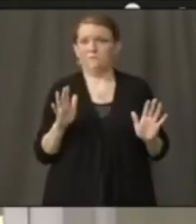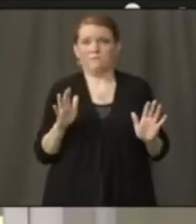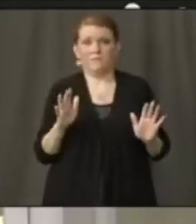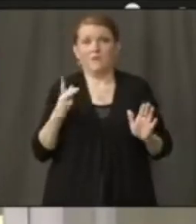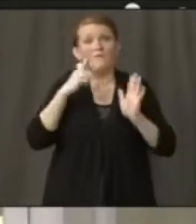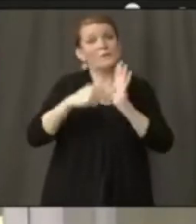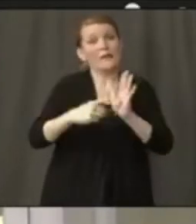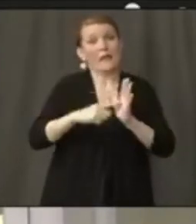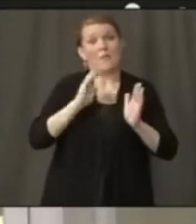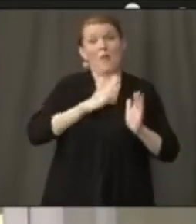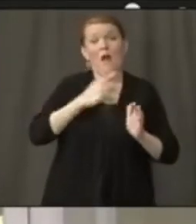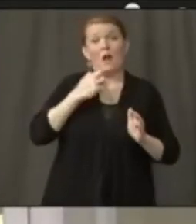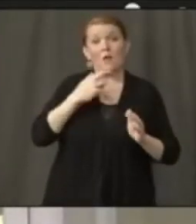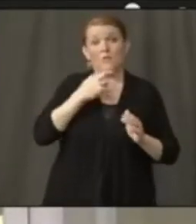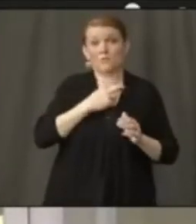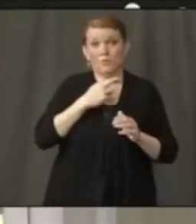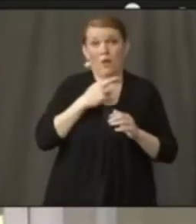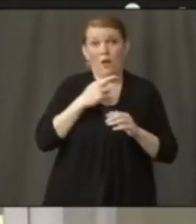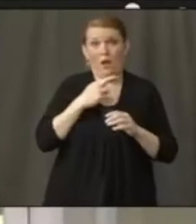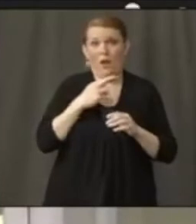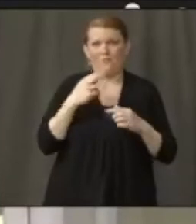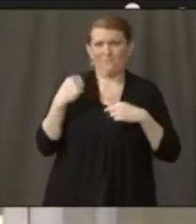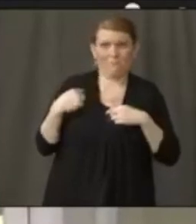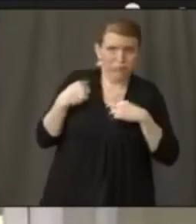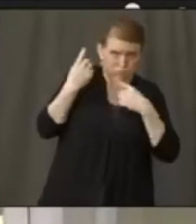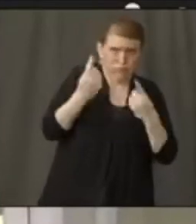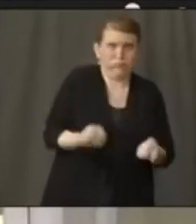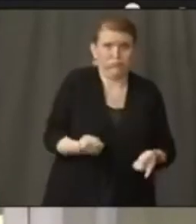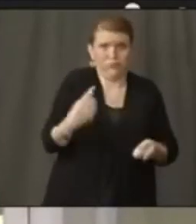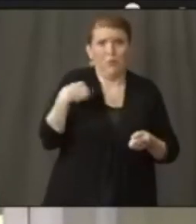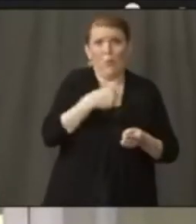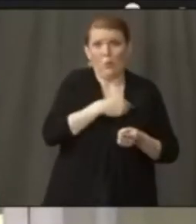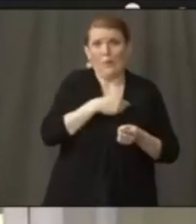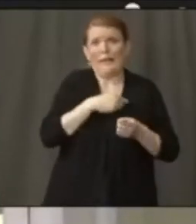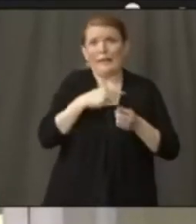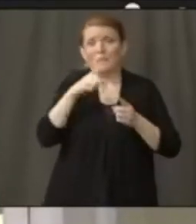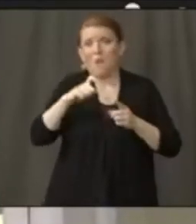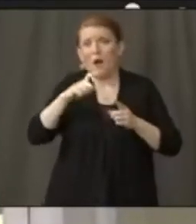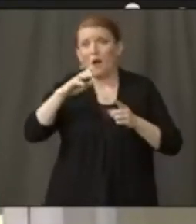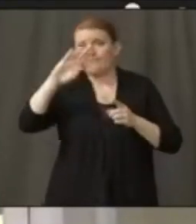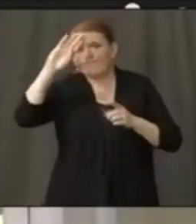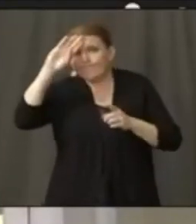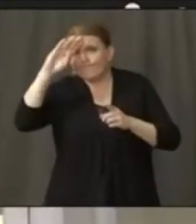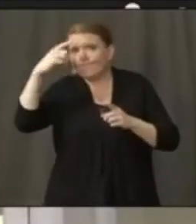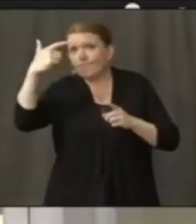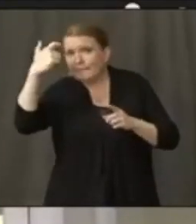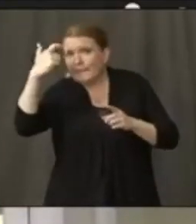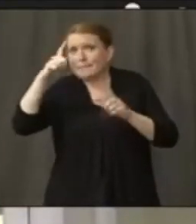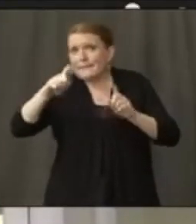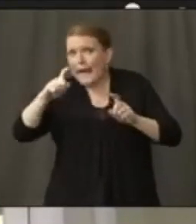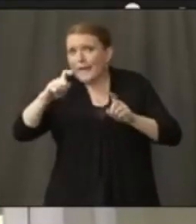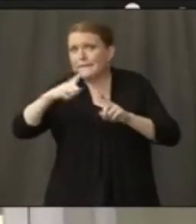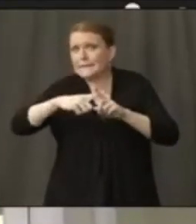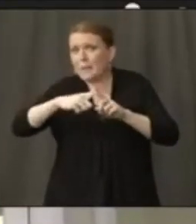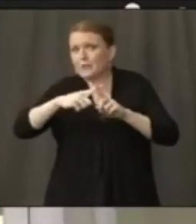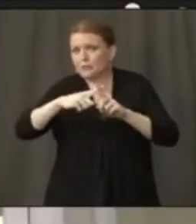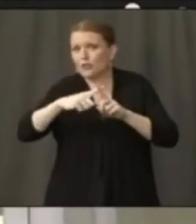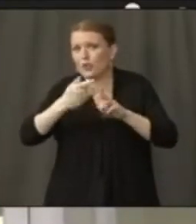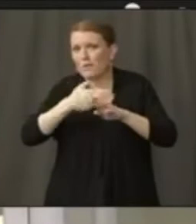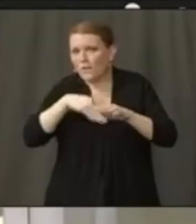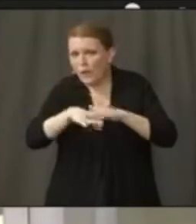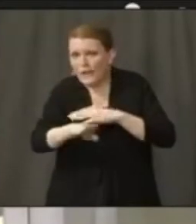long before the requirement came out, just to make sure that we're safe. And I think we go forward. But as long as we're open